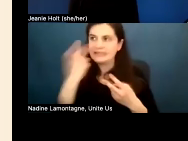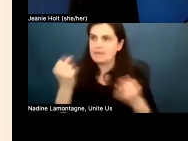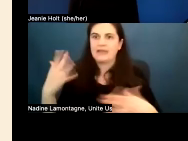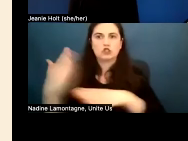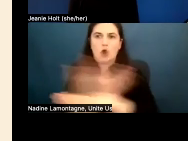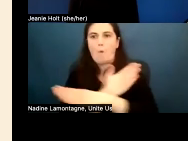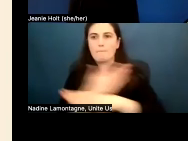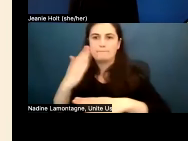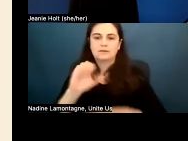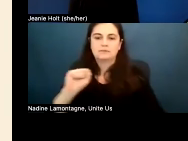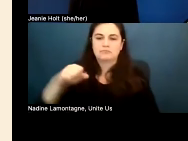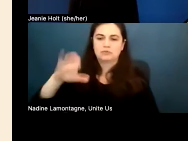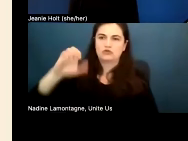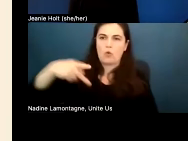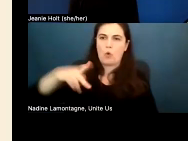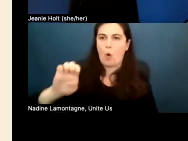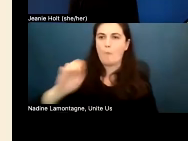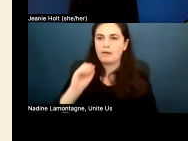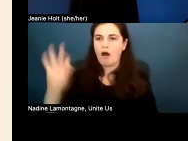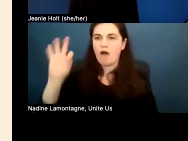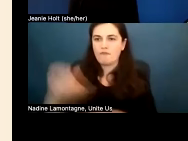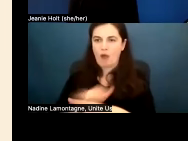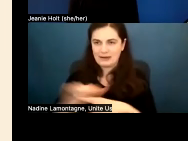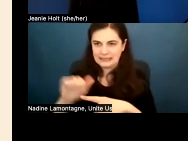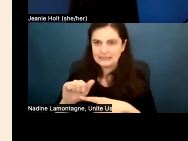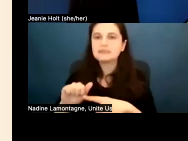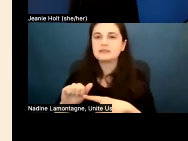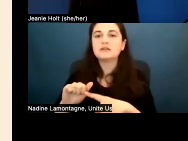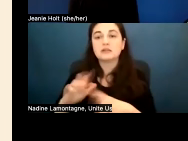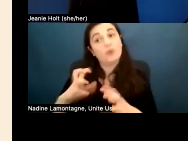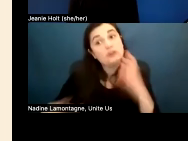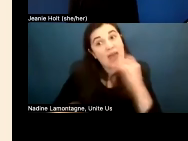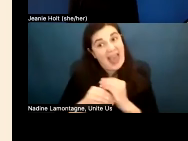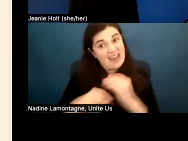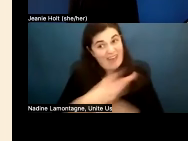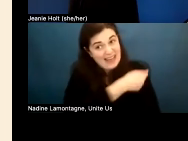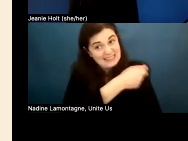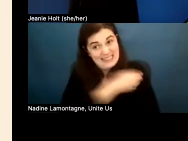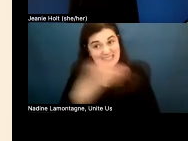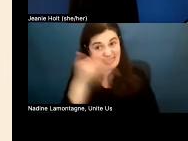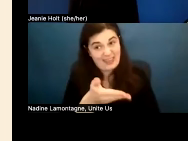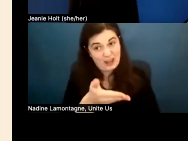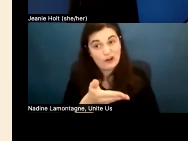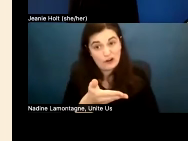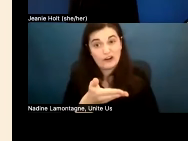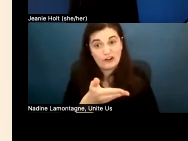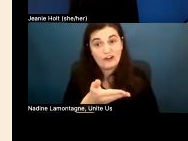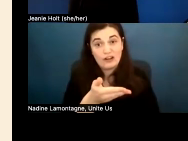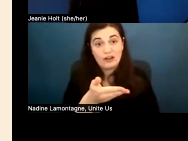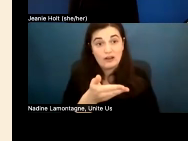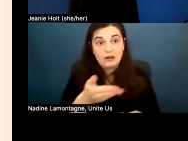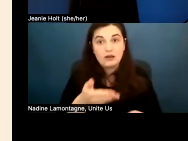removing authority and removing the ability to add vaccines to the schedule. So, and these are bills that they have been testing in